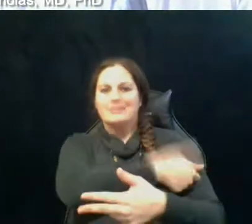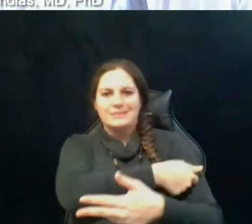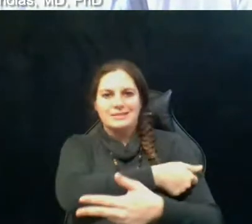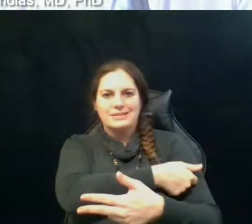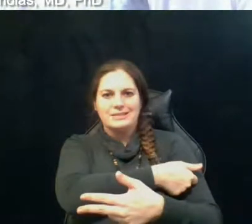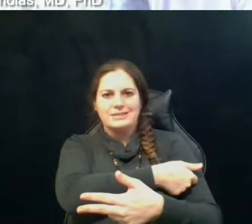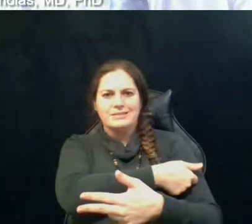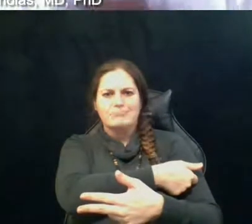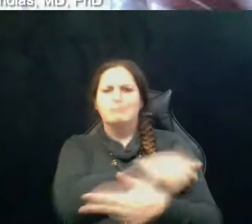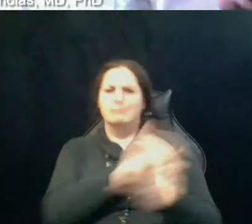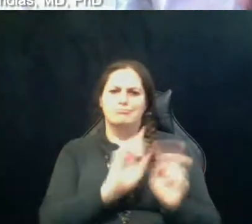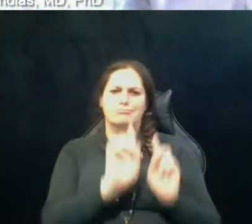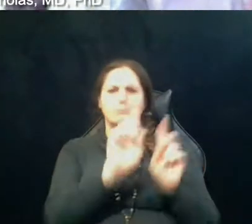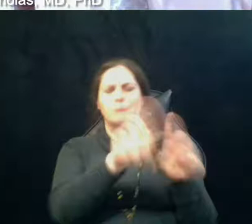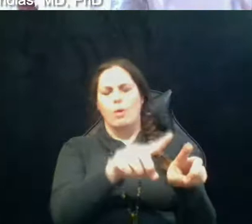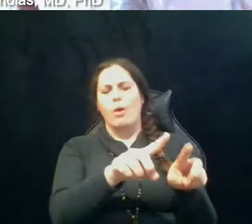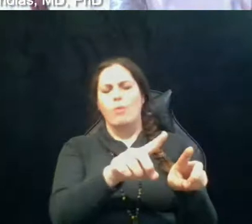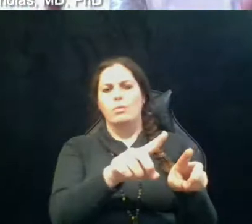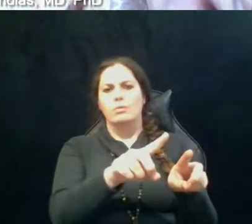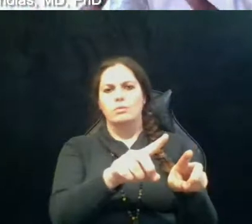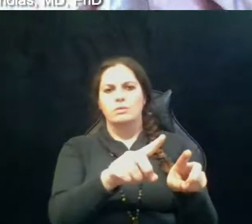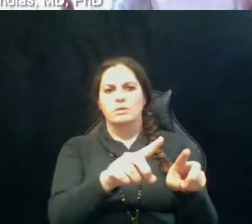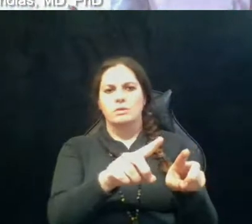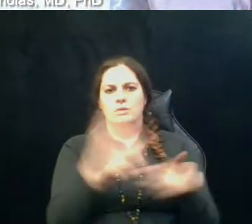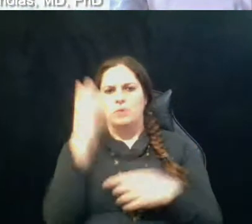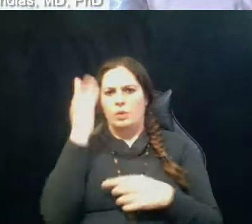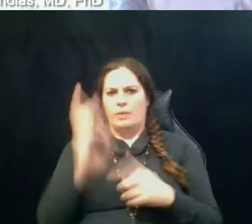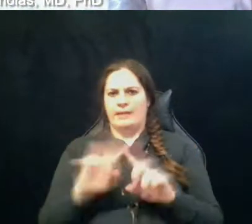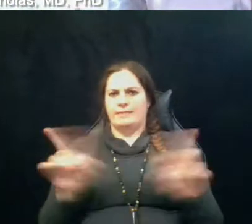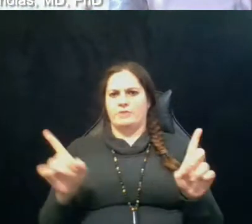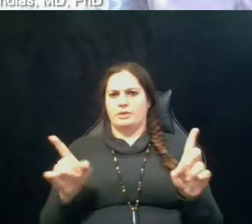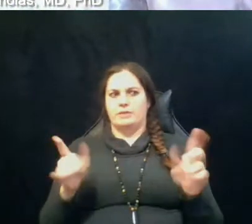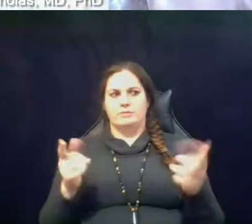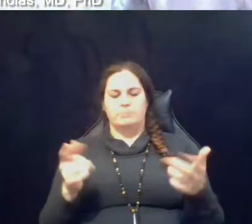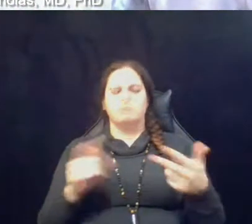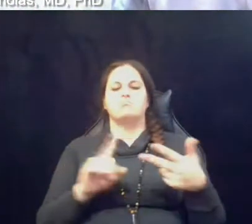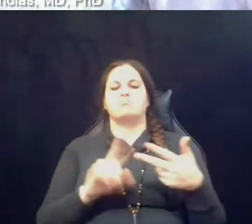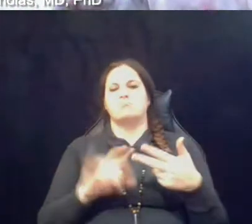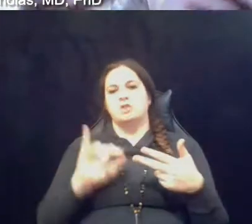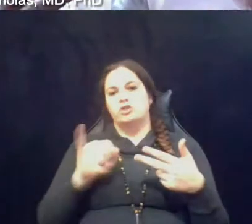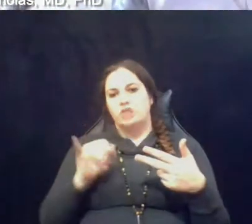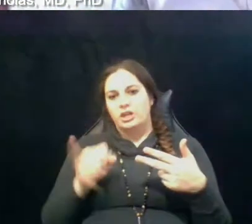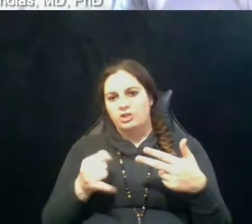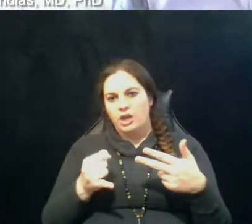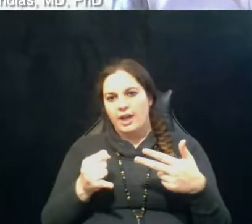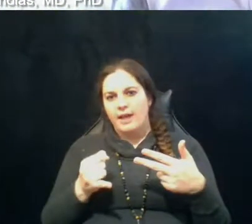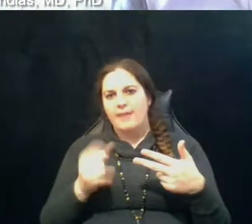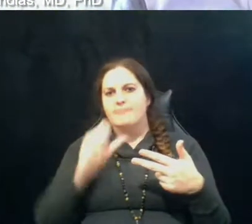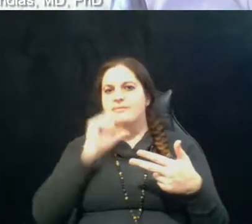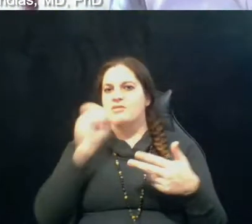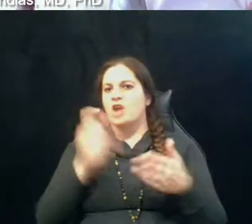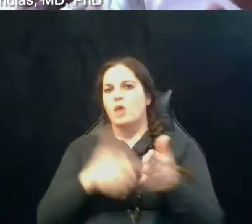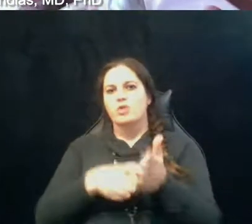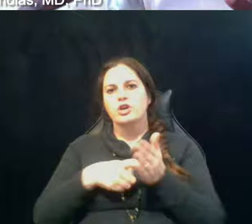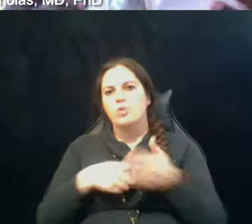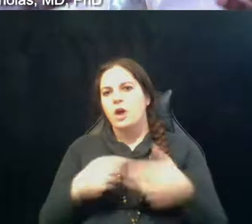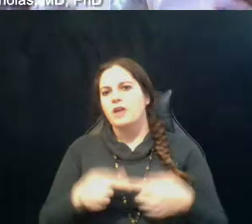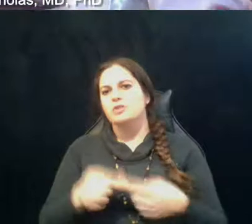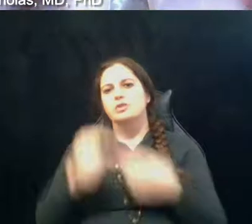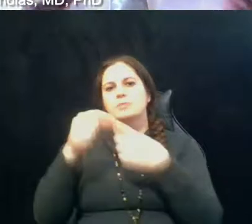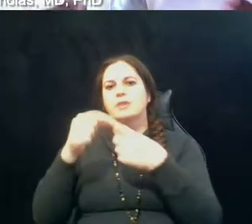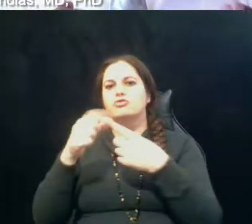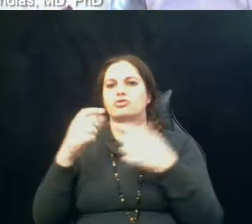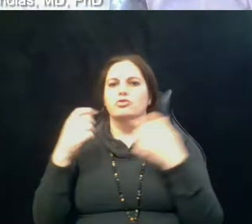it. And you say, why would there be a difference? Okay, the J&J vaccine does not require any special refrigeration,